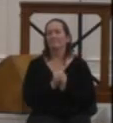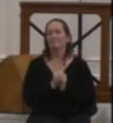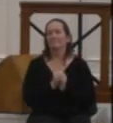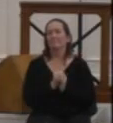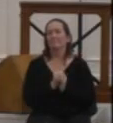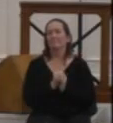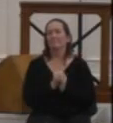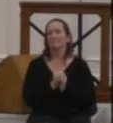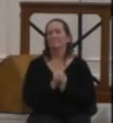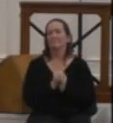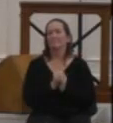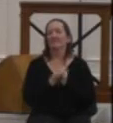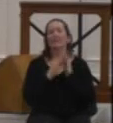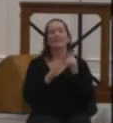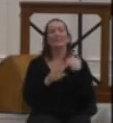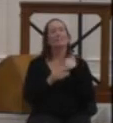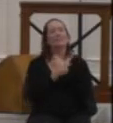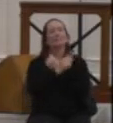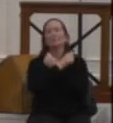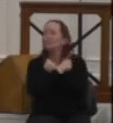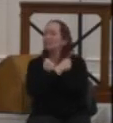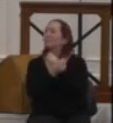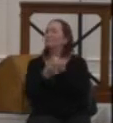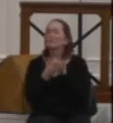Let me treasure it as you do."